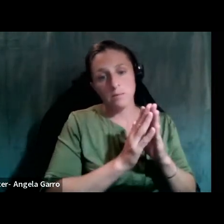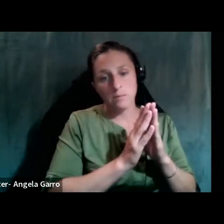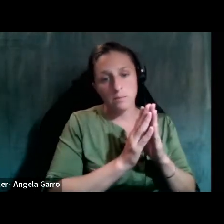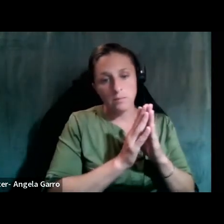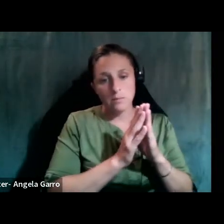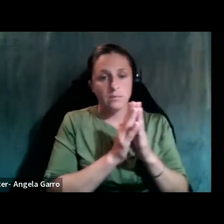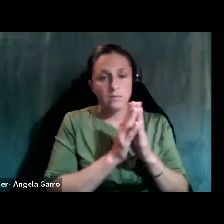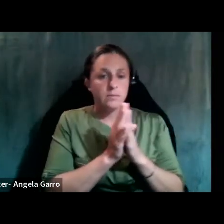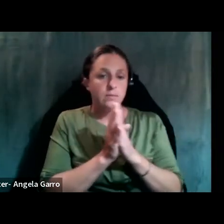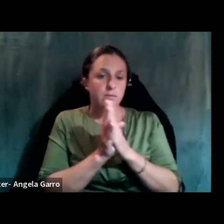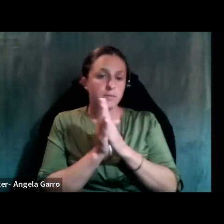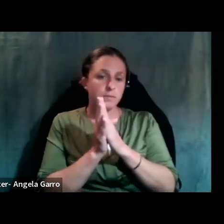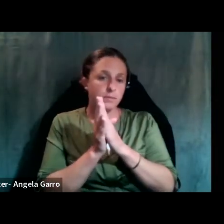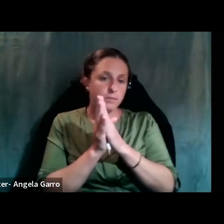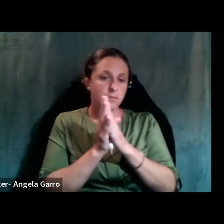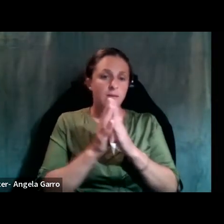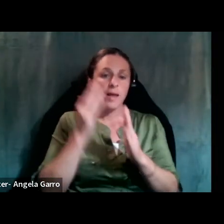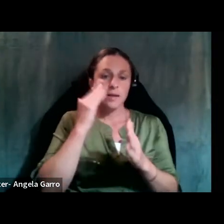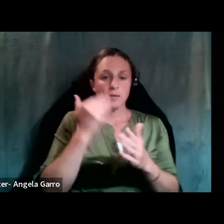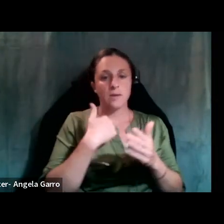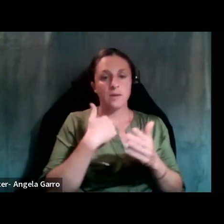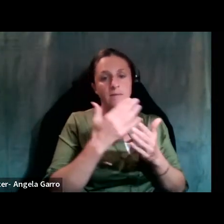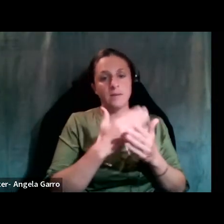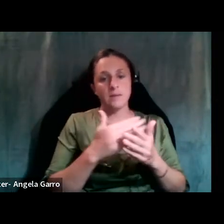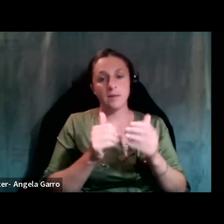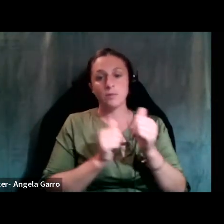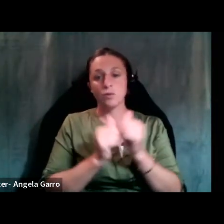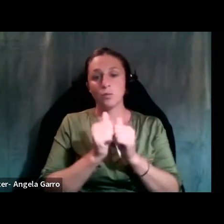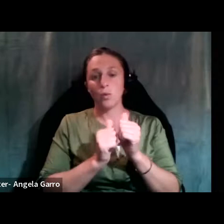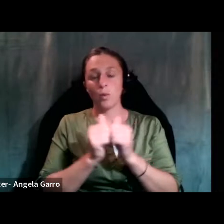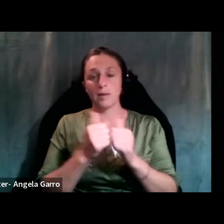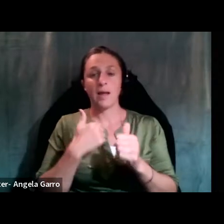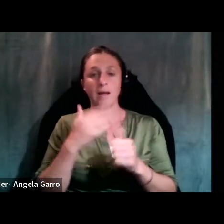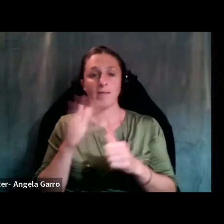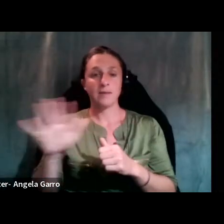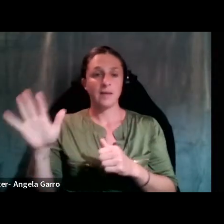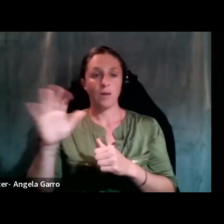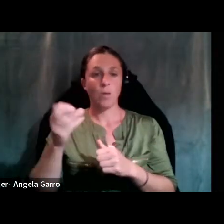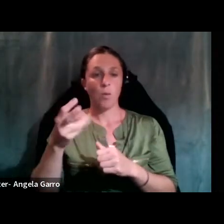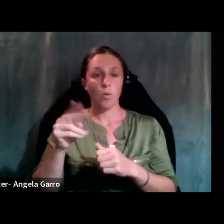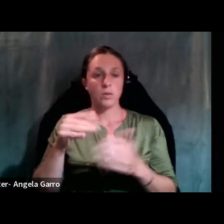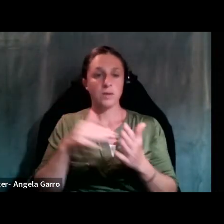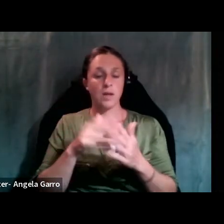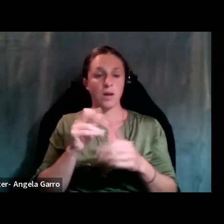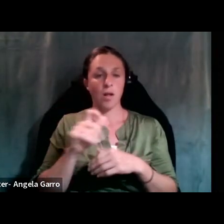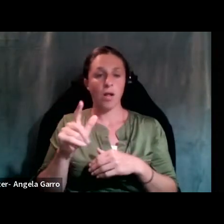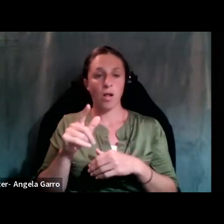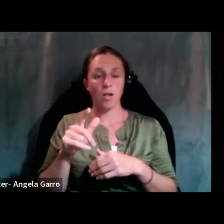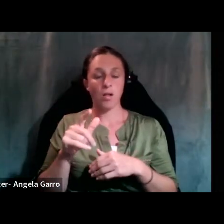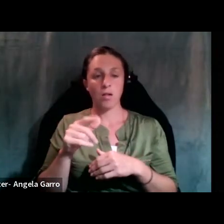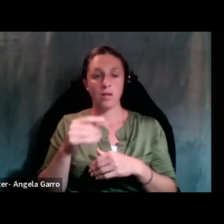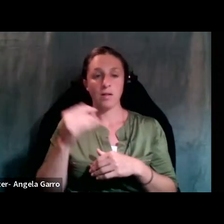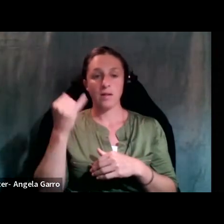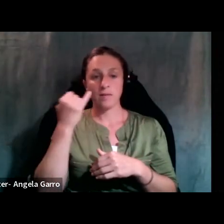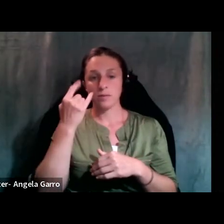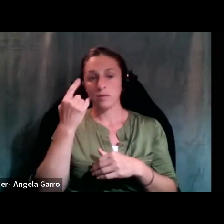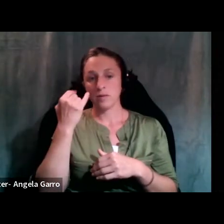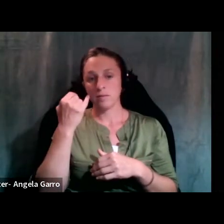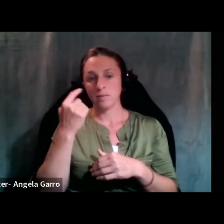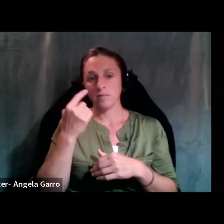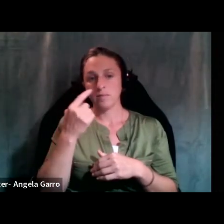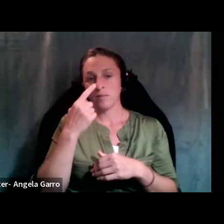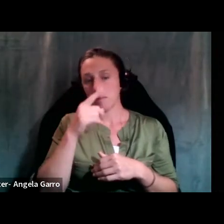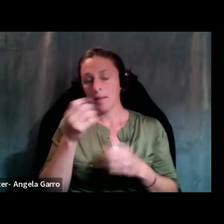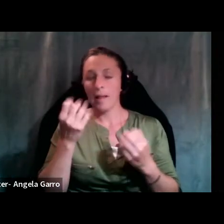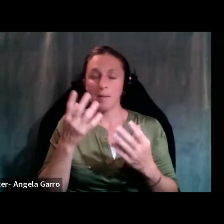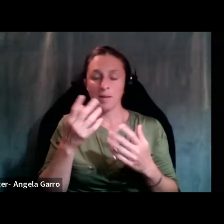out, I know that there are some sports that have their own study hall. If you could find out like how many, I know there's so many,